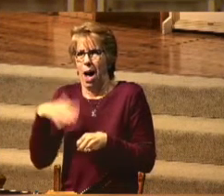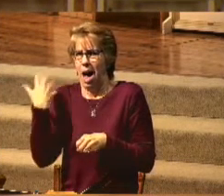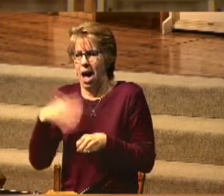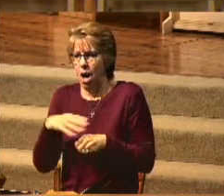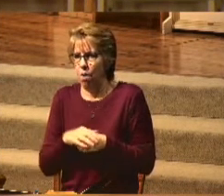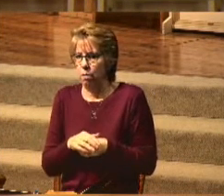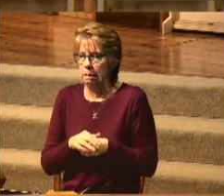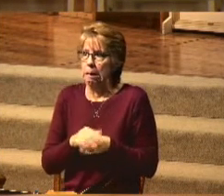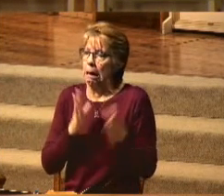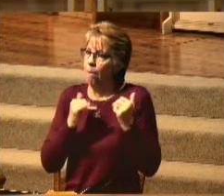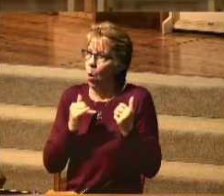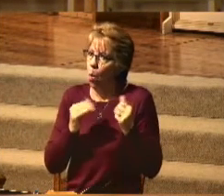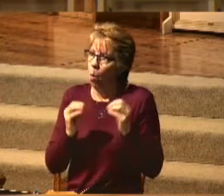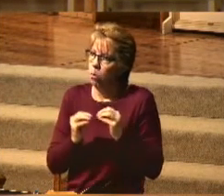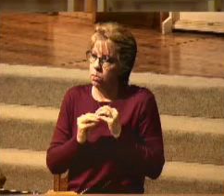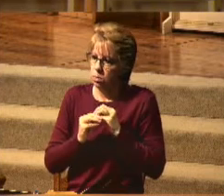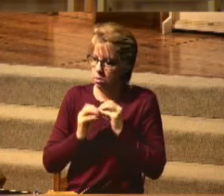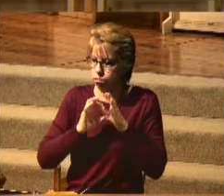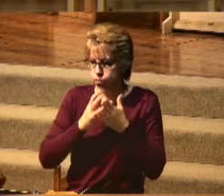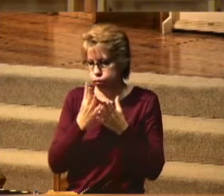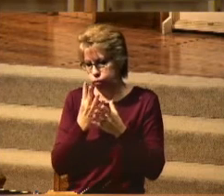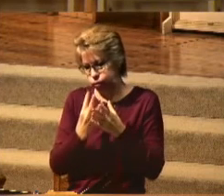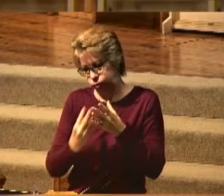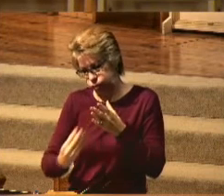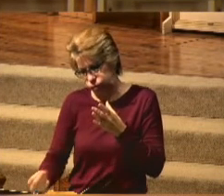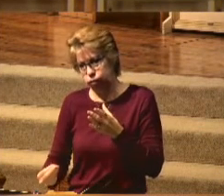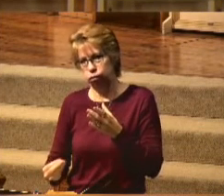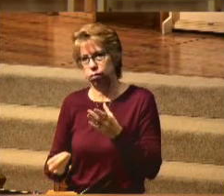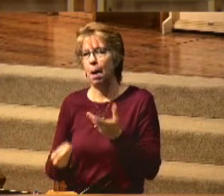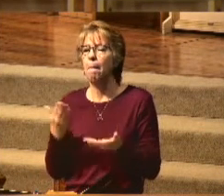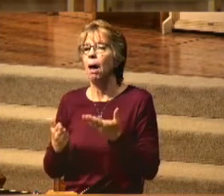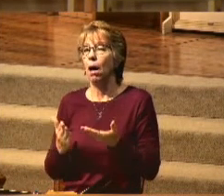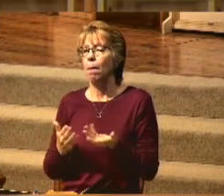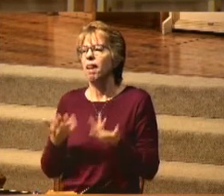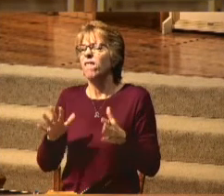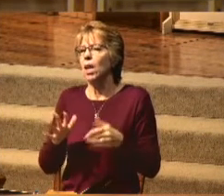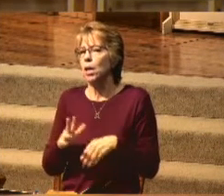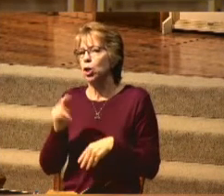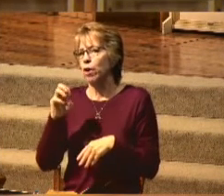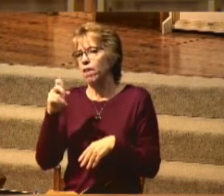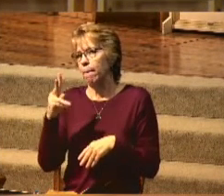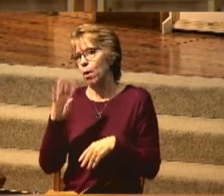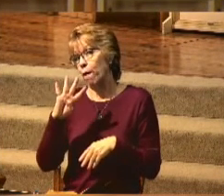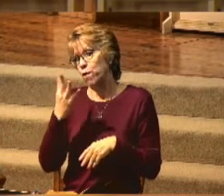maybe it'll clear up after the 4th of November. We don't know that.